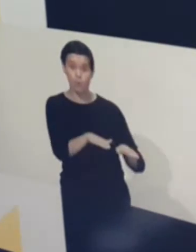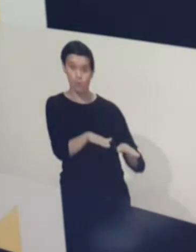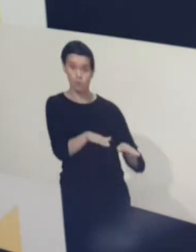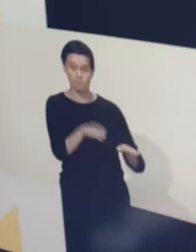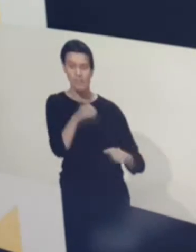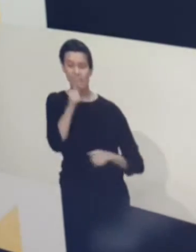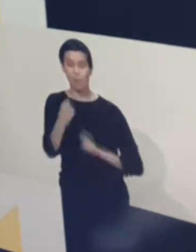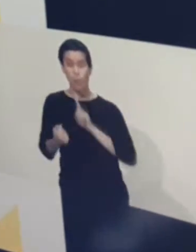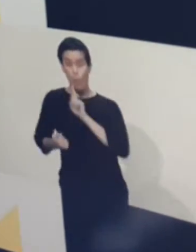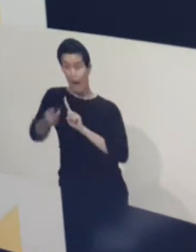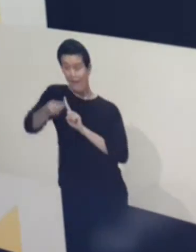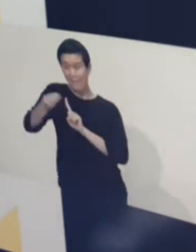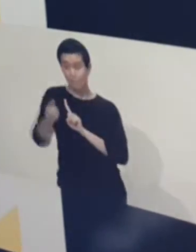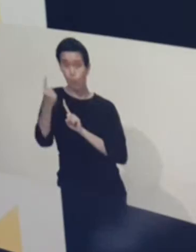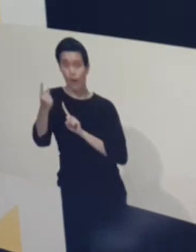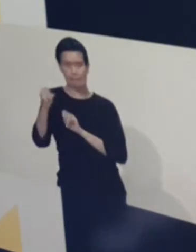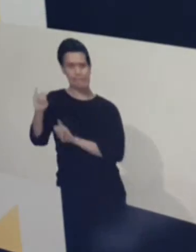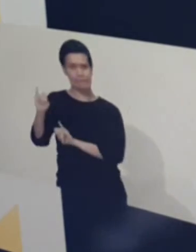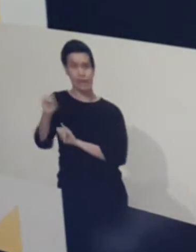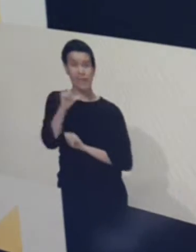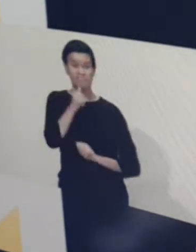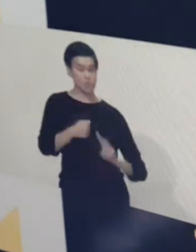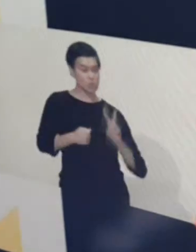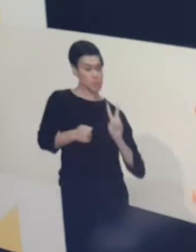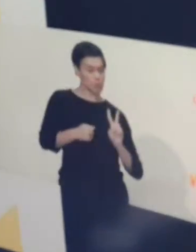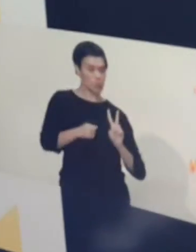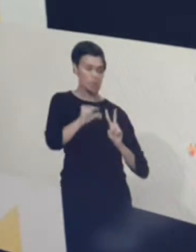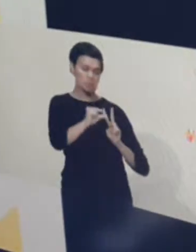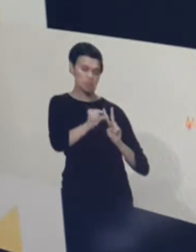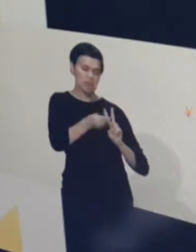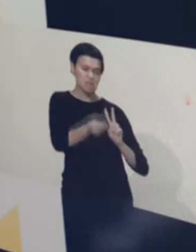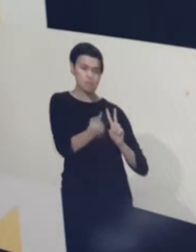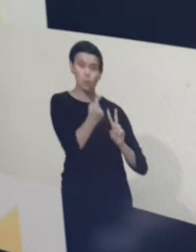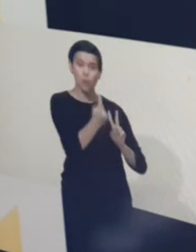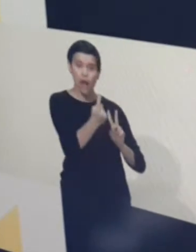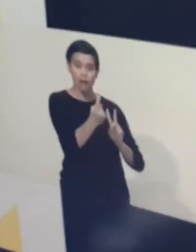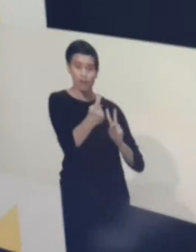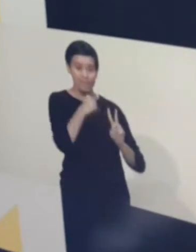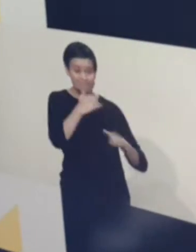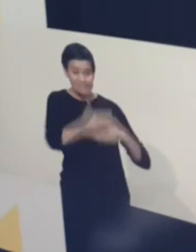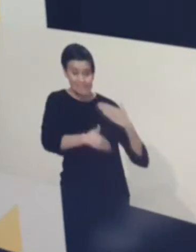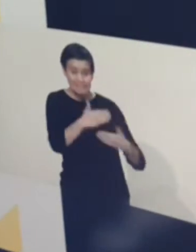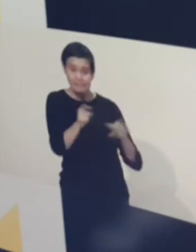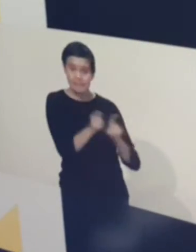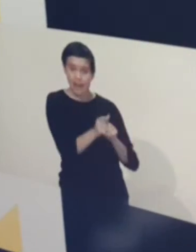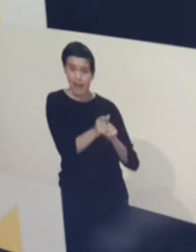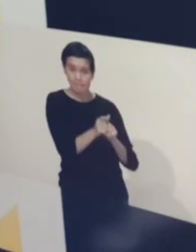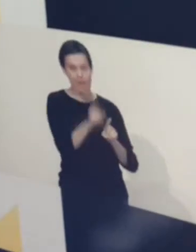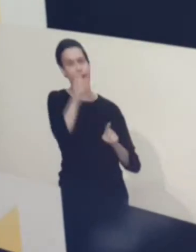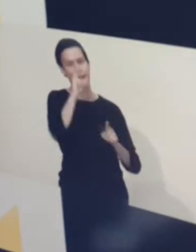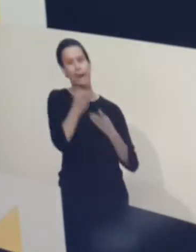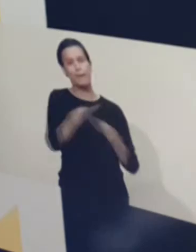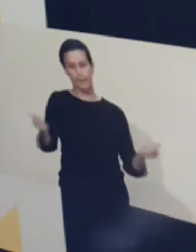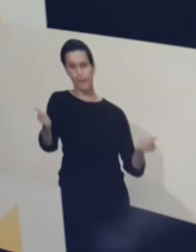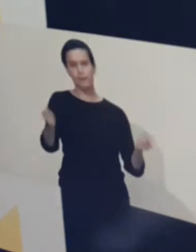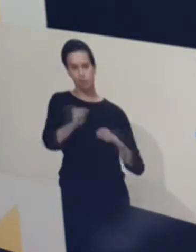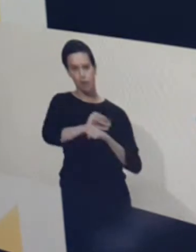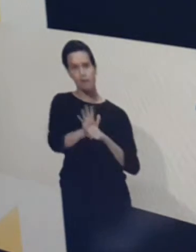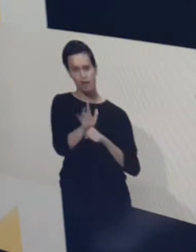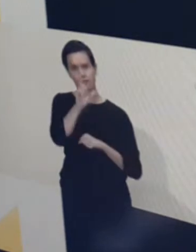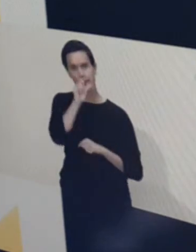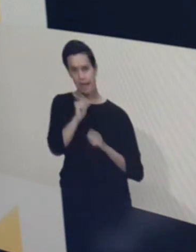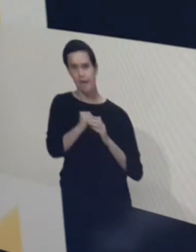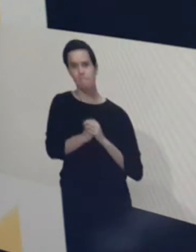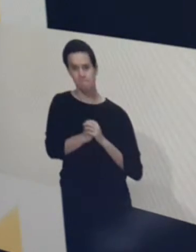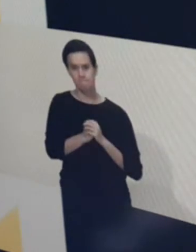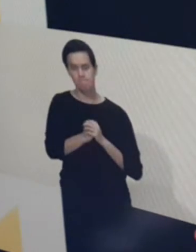will eventually achieve our goal of elimination. As of today, we have only 90 New Zealanders recorded as having